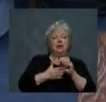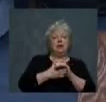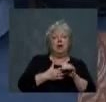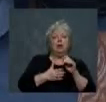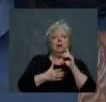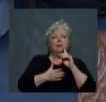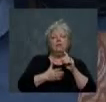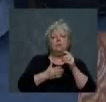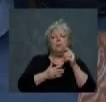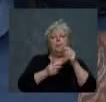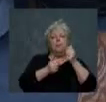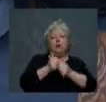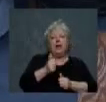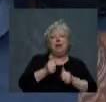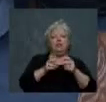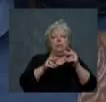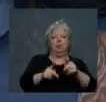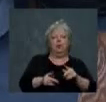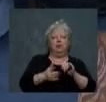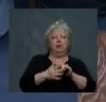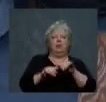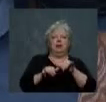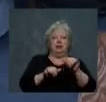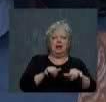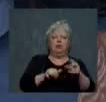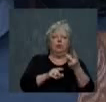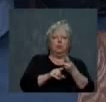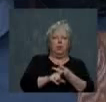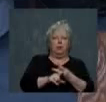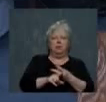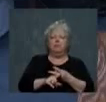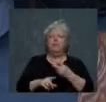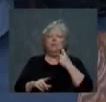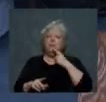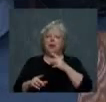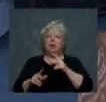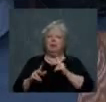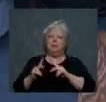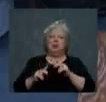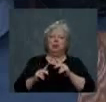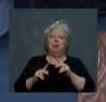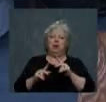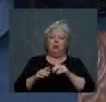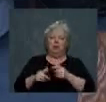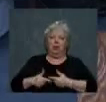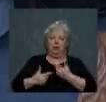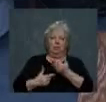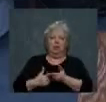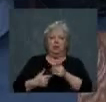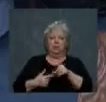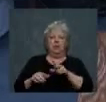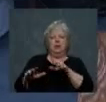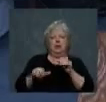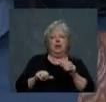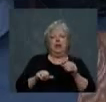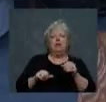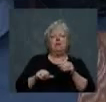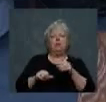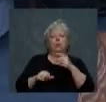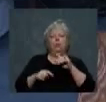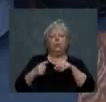$1,060 per resident for the 2-month period. Since residents must leave, according to the letter, after 2